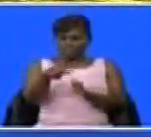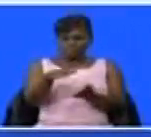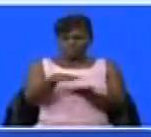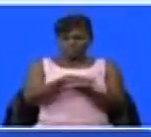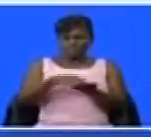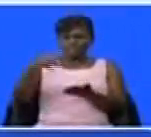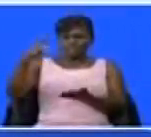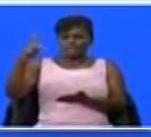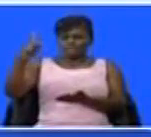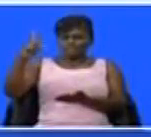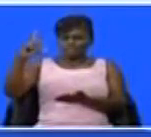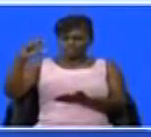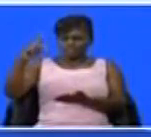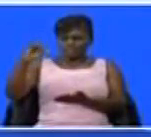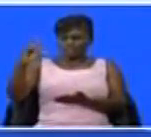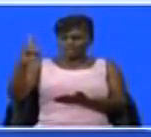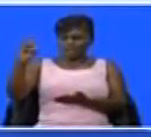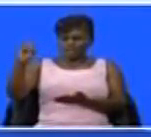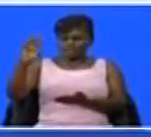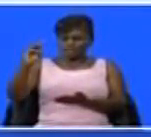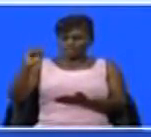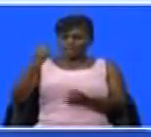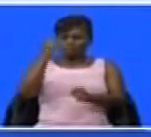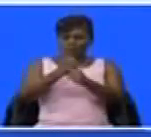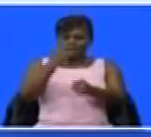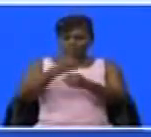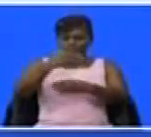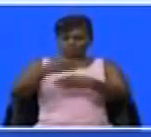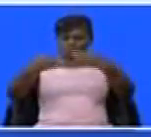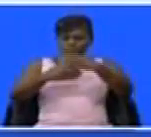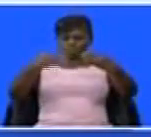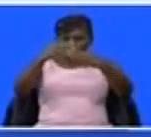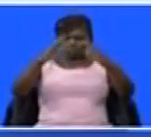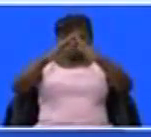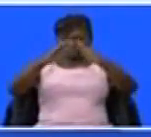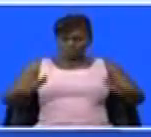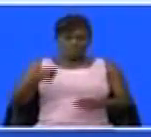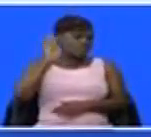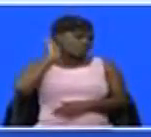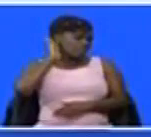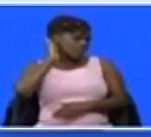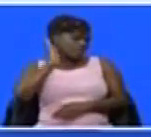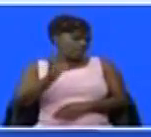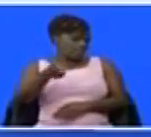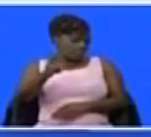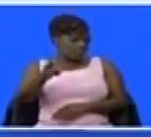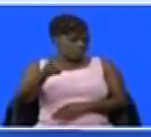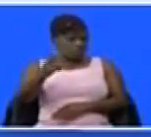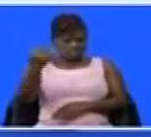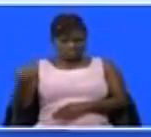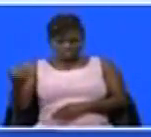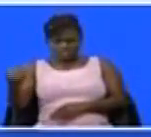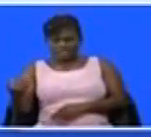Kidambi. Kidambi was working on a construction site overlooking the campus when he heard gunshot and he saw students and